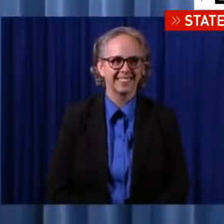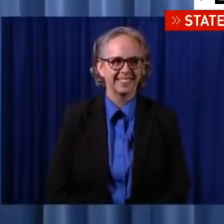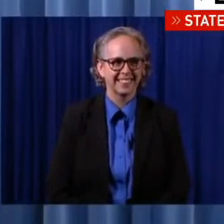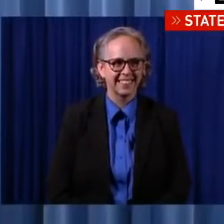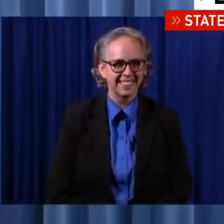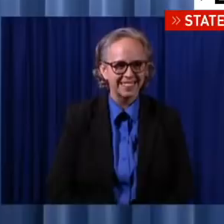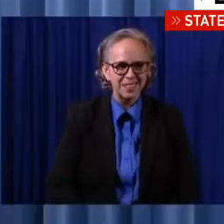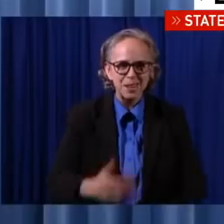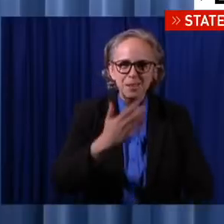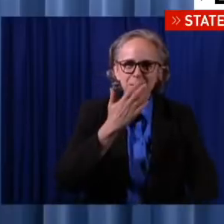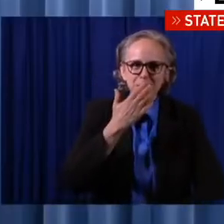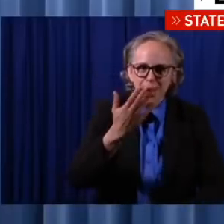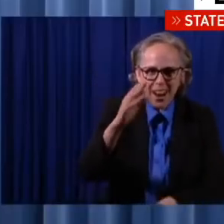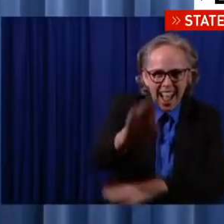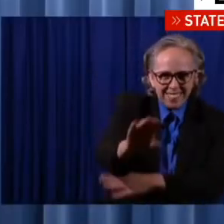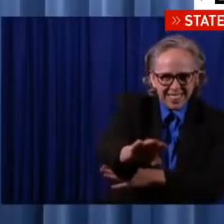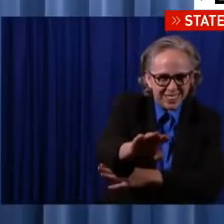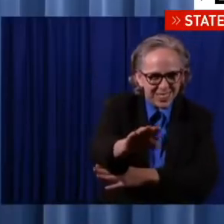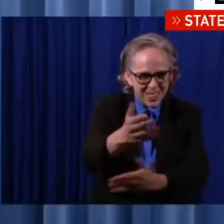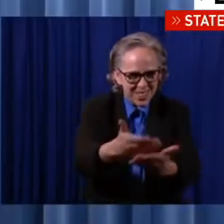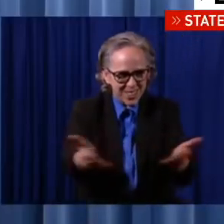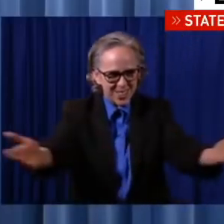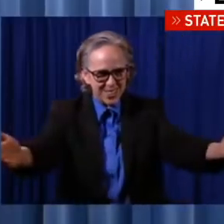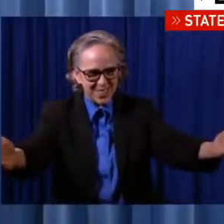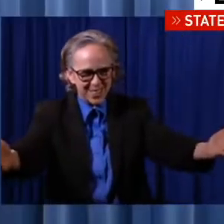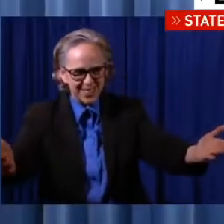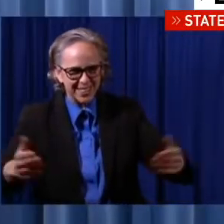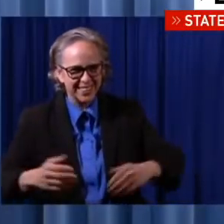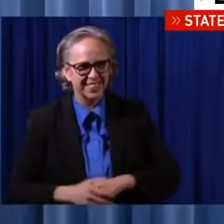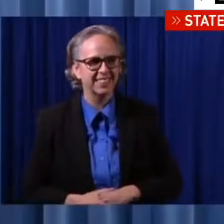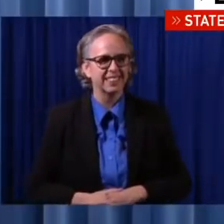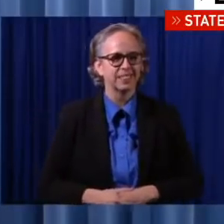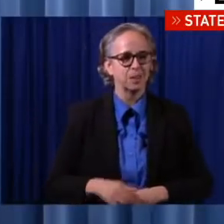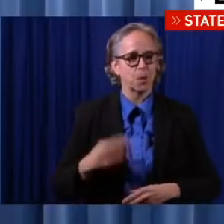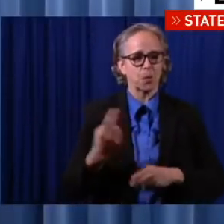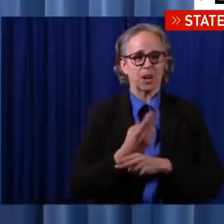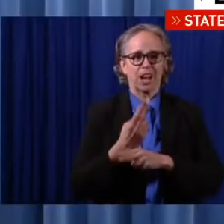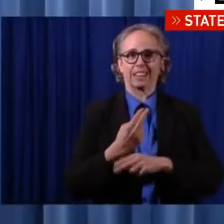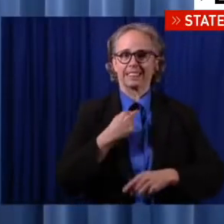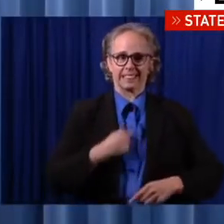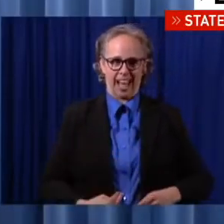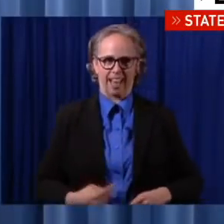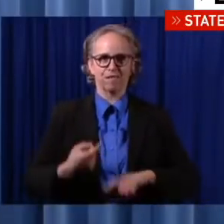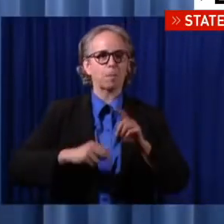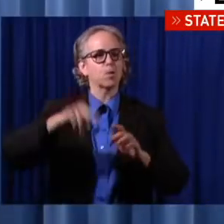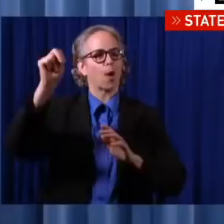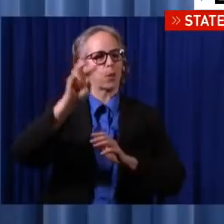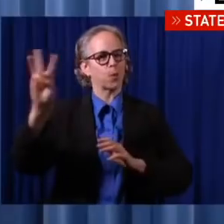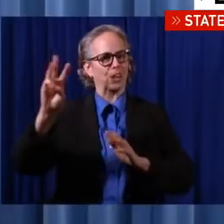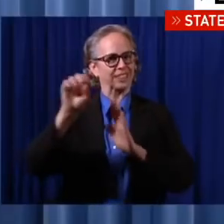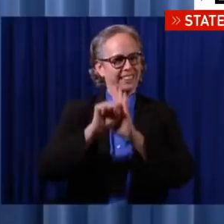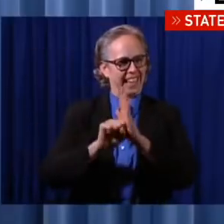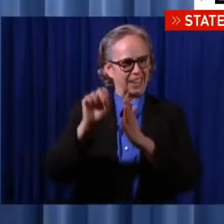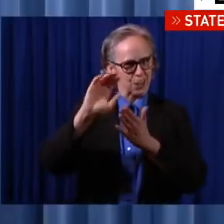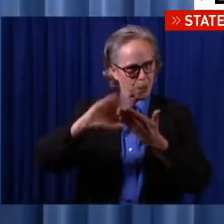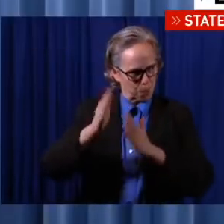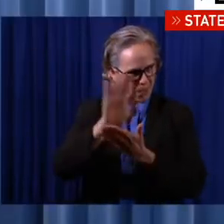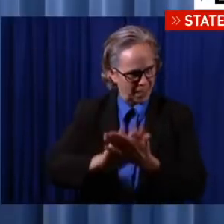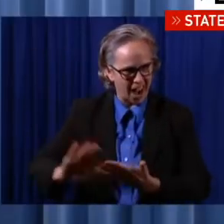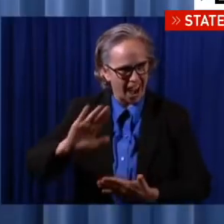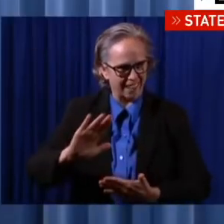Well, good afternoon. The tie I'm wearing today is Northwest State Community College, Northwest Ohio.